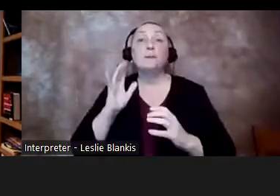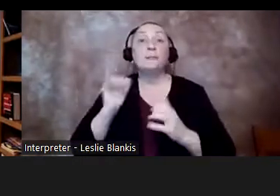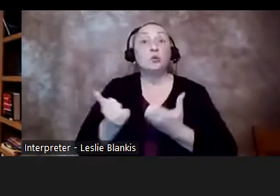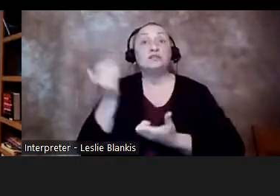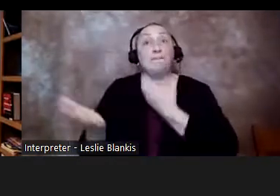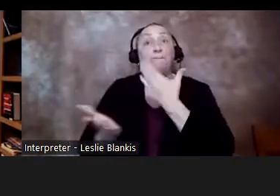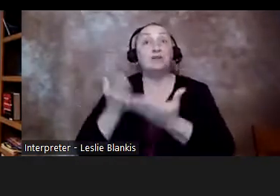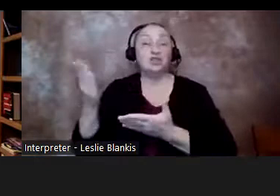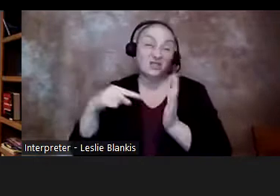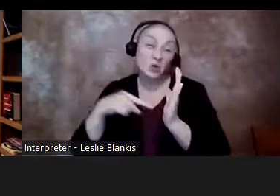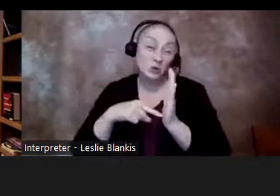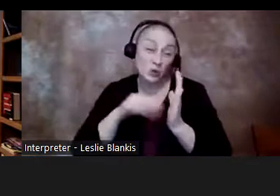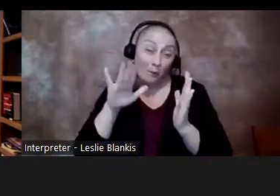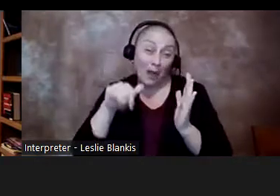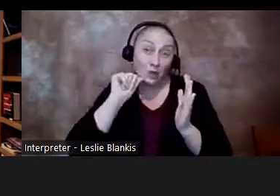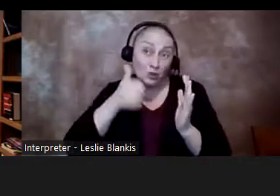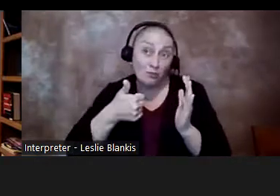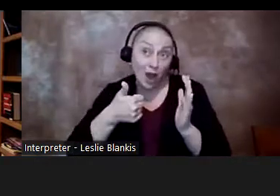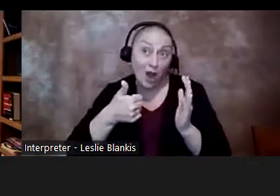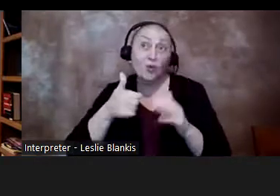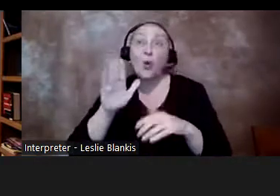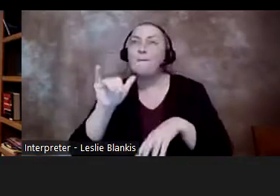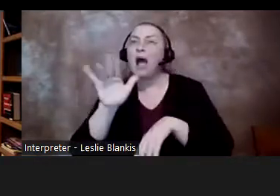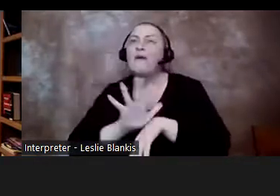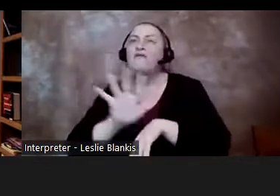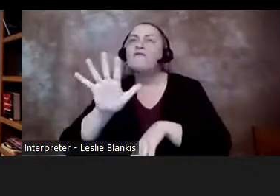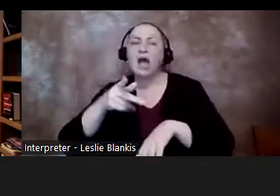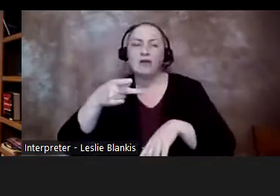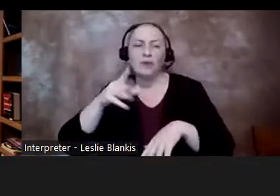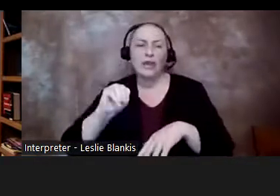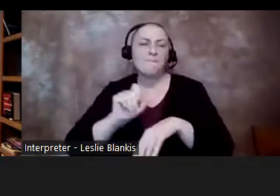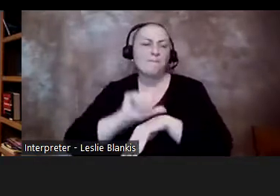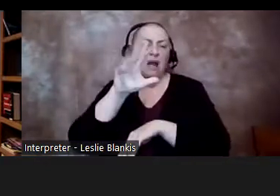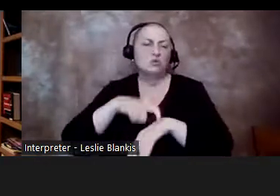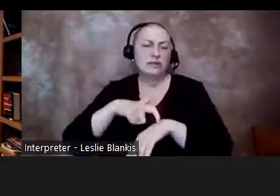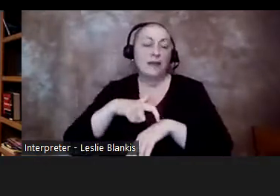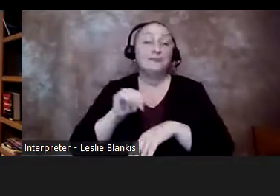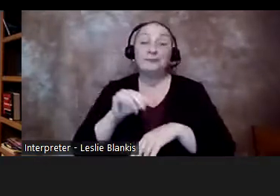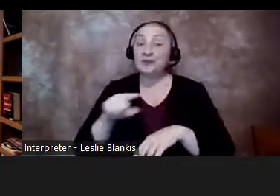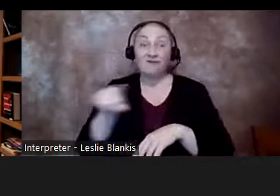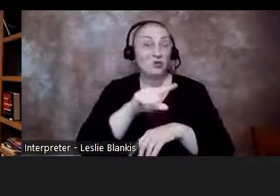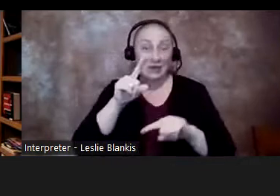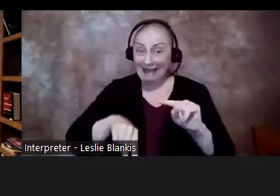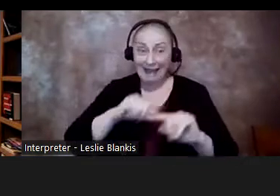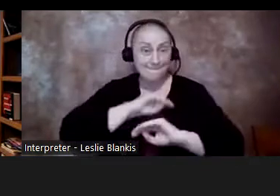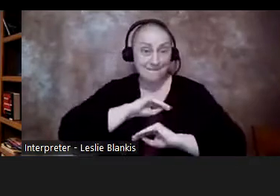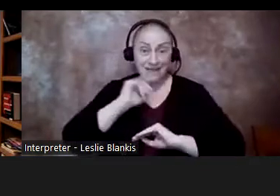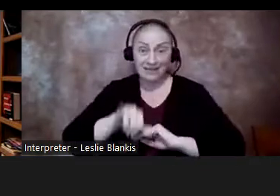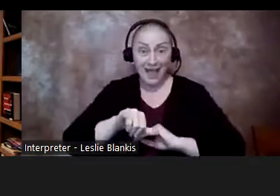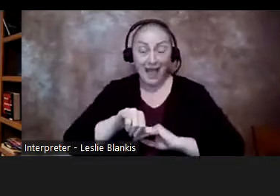by tomorrow by 5 p.m. Mountain Time. If you are not able to meet that,